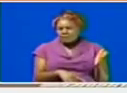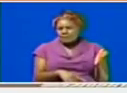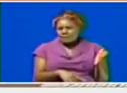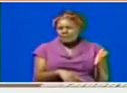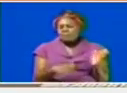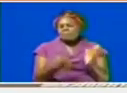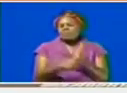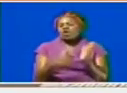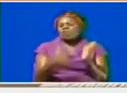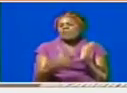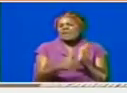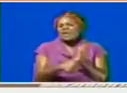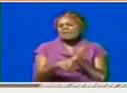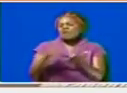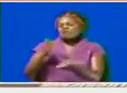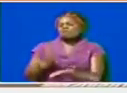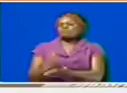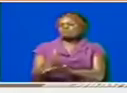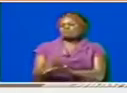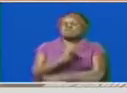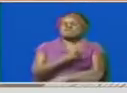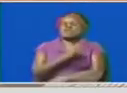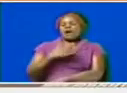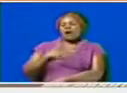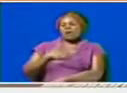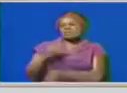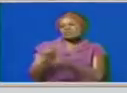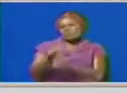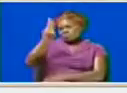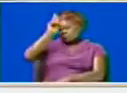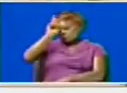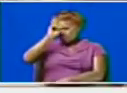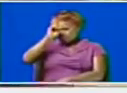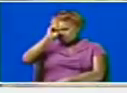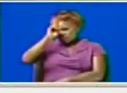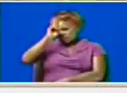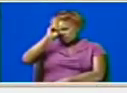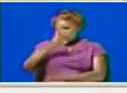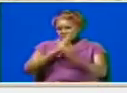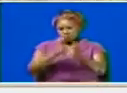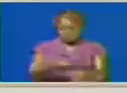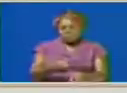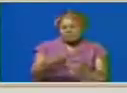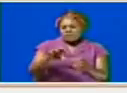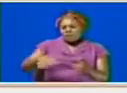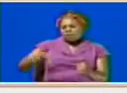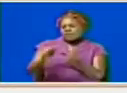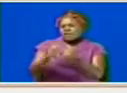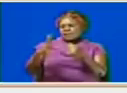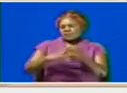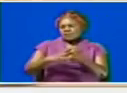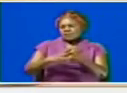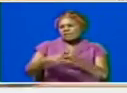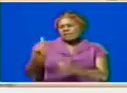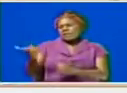legitimacy deficit. And that's what we fear about the National Police Service. The findings were sourced from 19 counties, Nairobi,